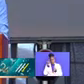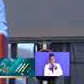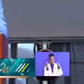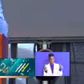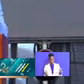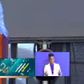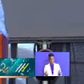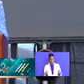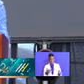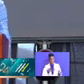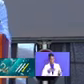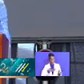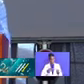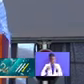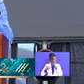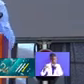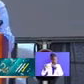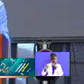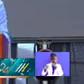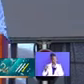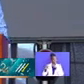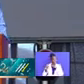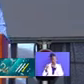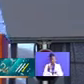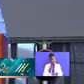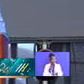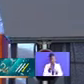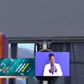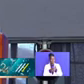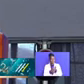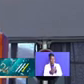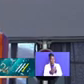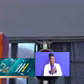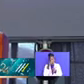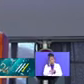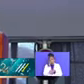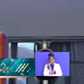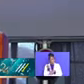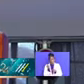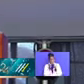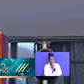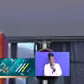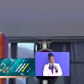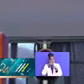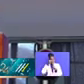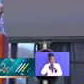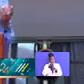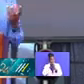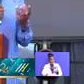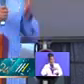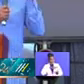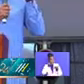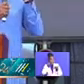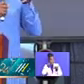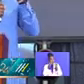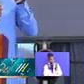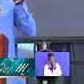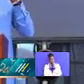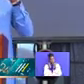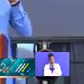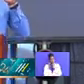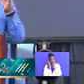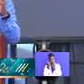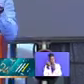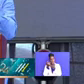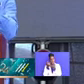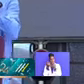alar our generation is in trouble because you don't fight the spiritual with a Canon